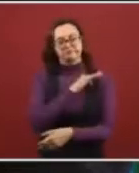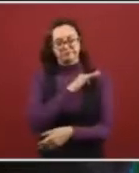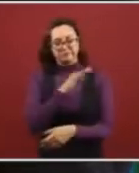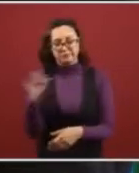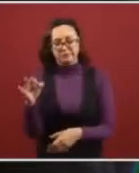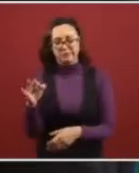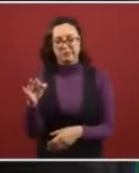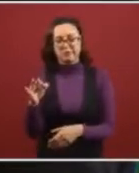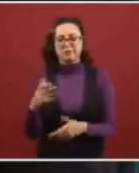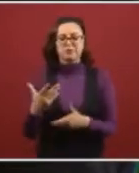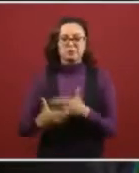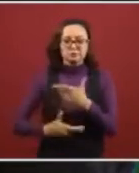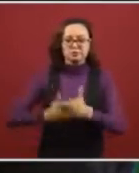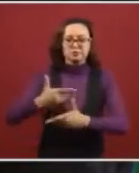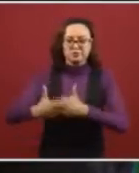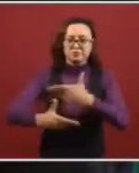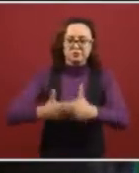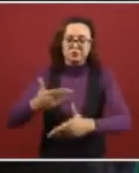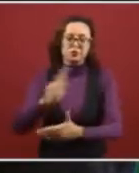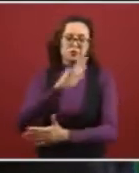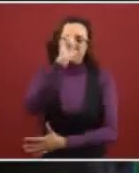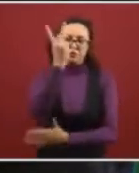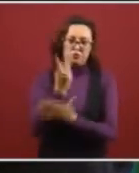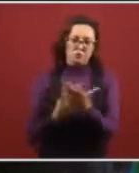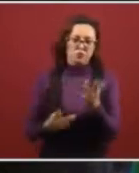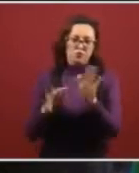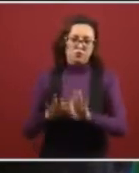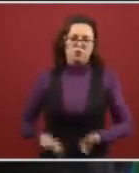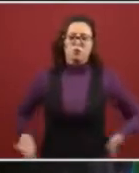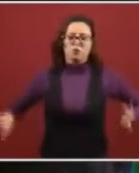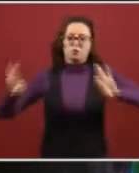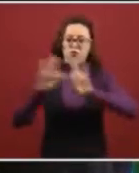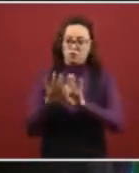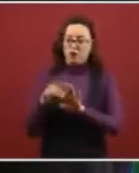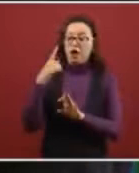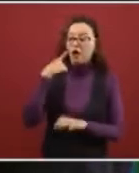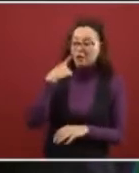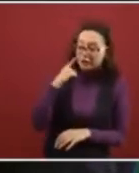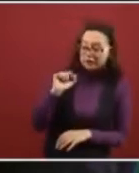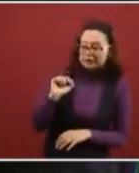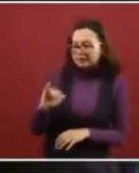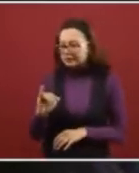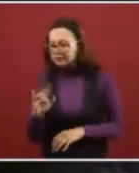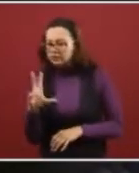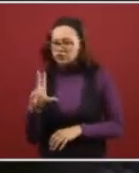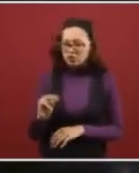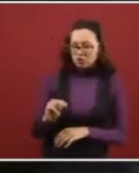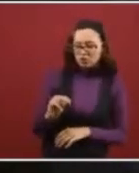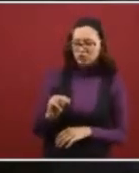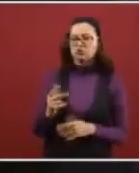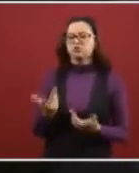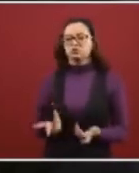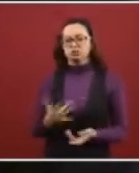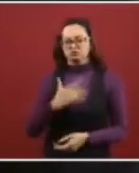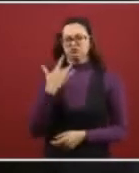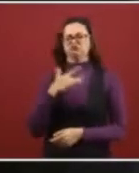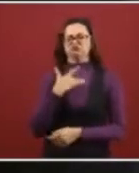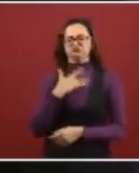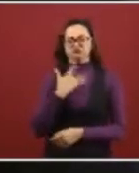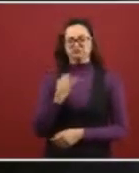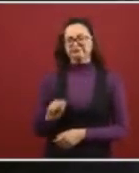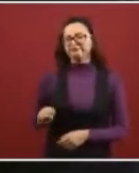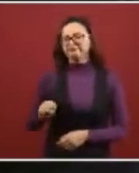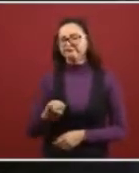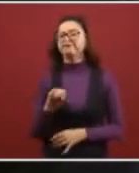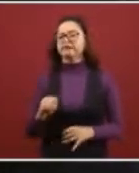2020. And that's what will conclude that program. Based on their function and their